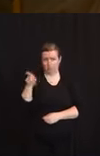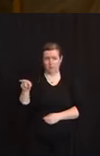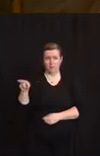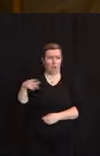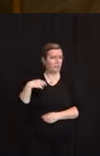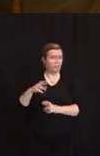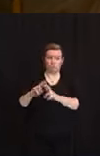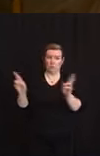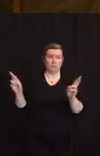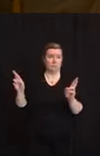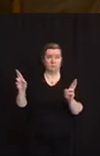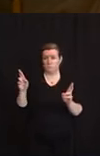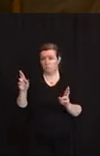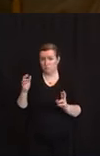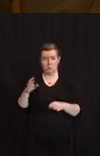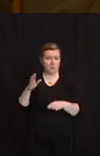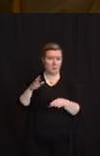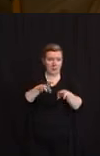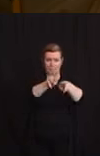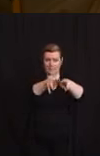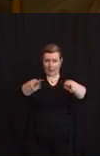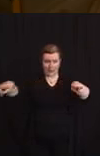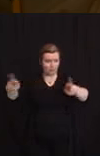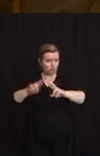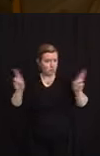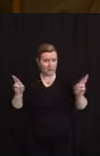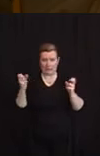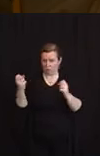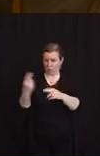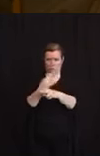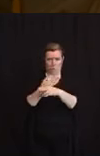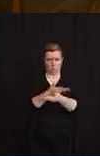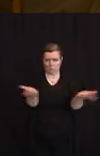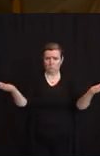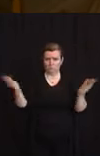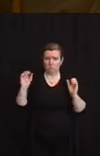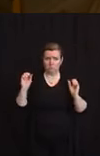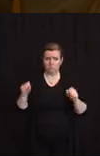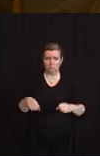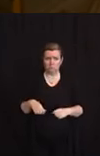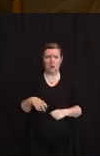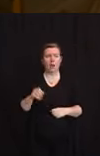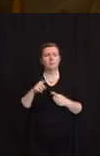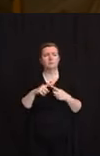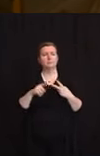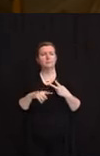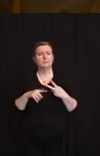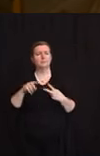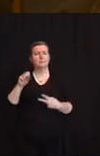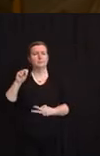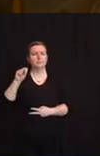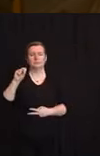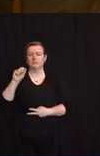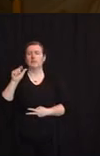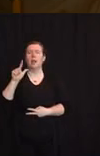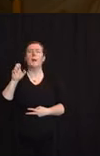if we have to bring them up, and we will. We also are bringing up Salem. The Army Corps